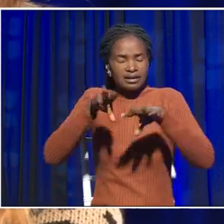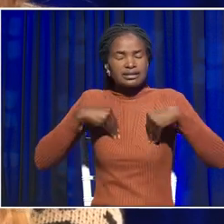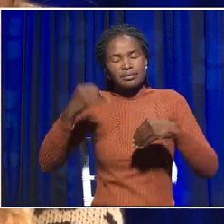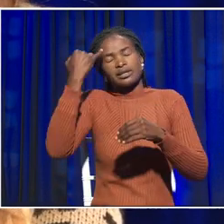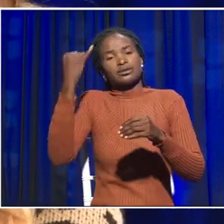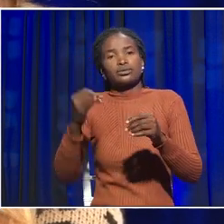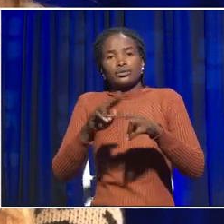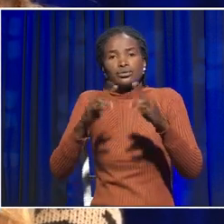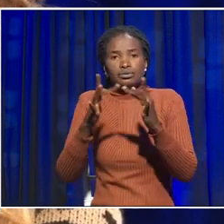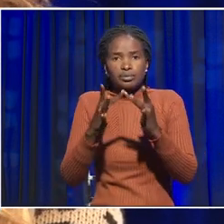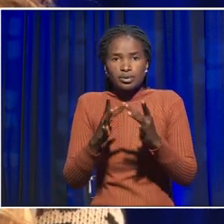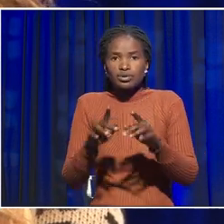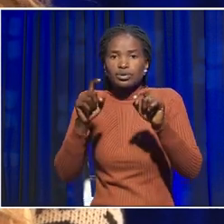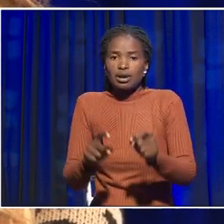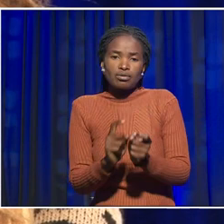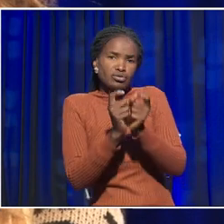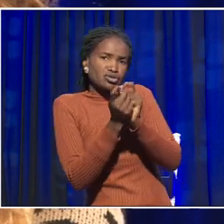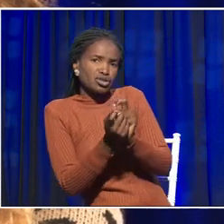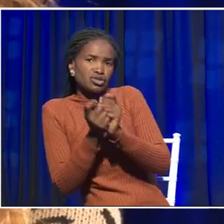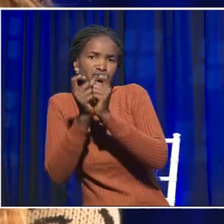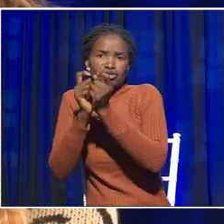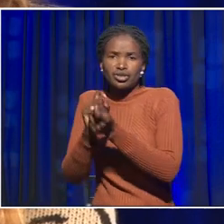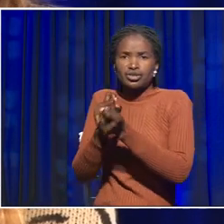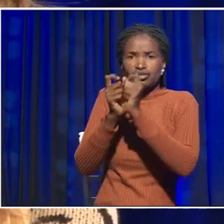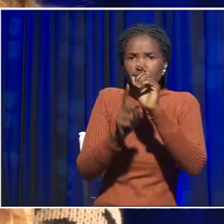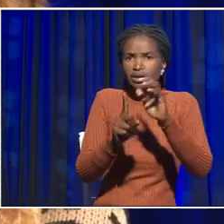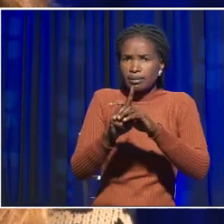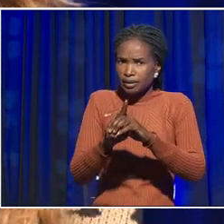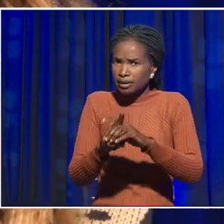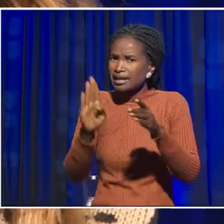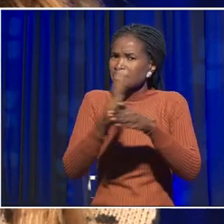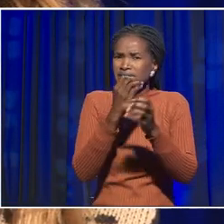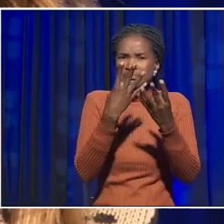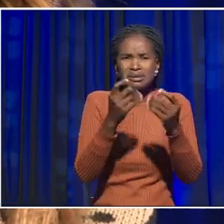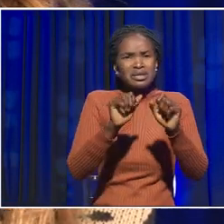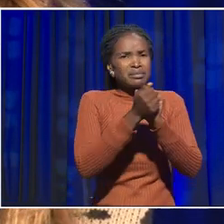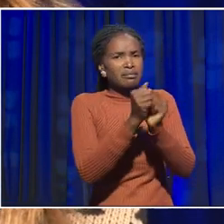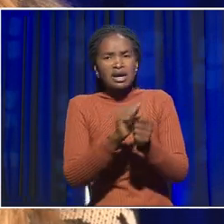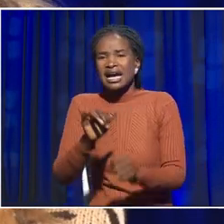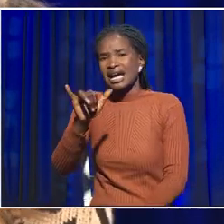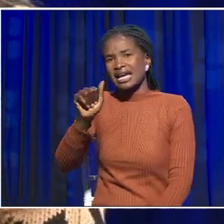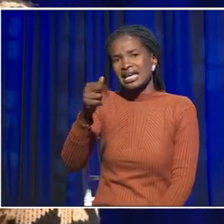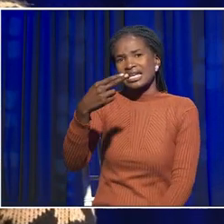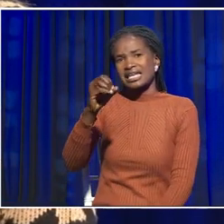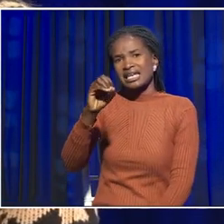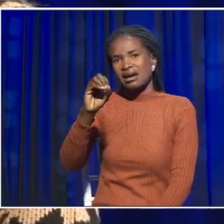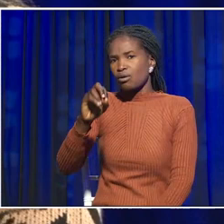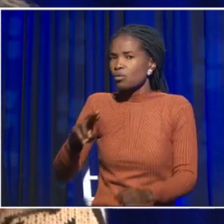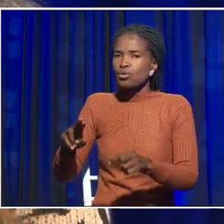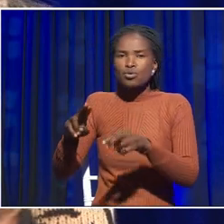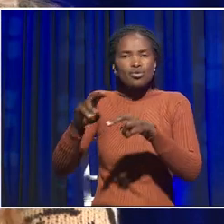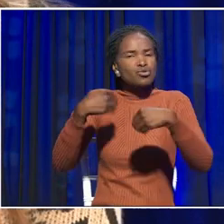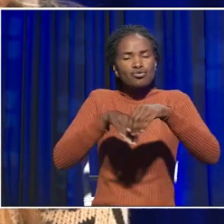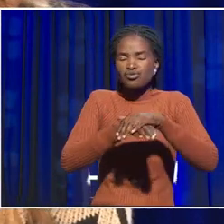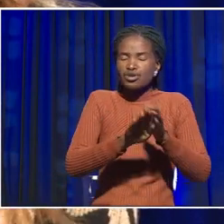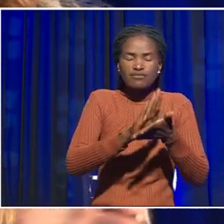that when search engine started becoming a trend, they didn't invest in it. They outsourced it to Google,